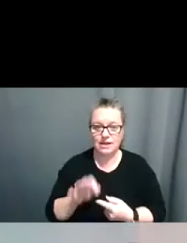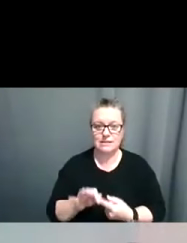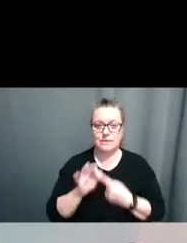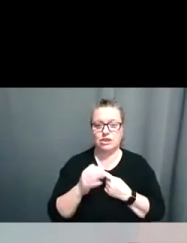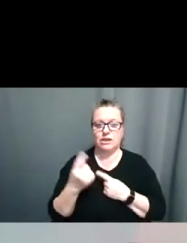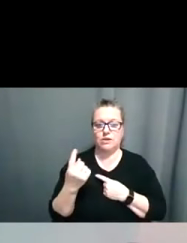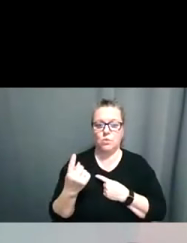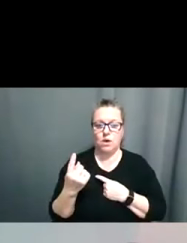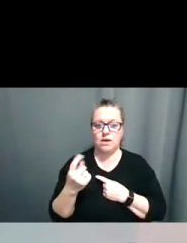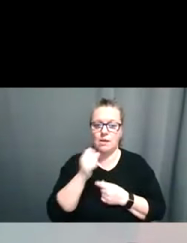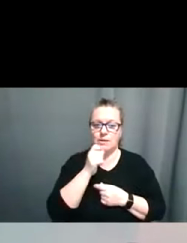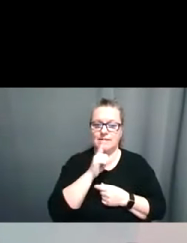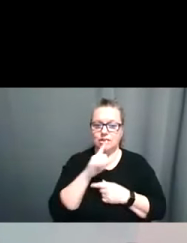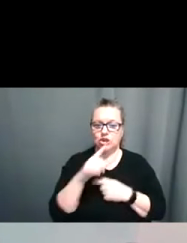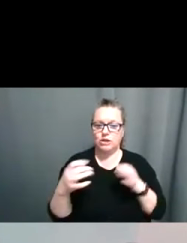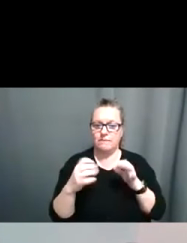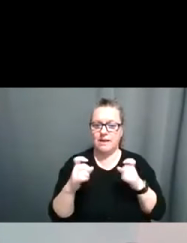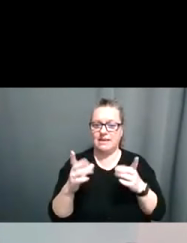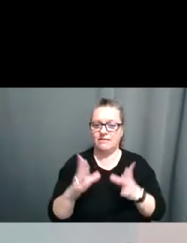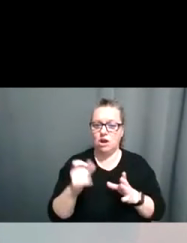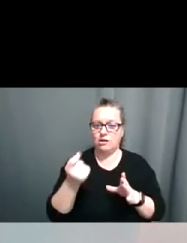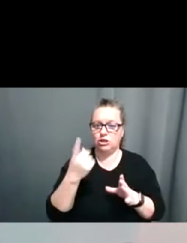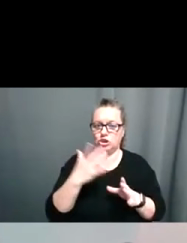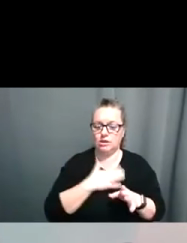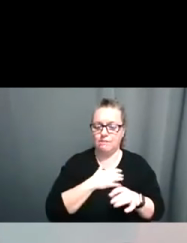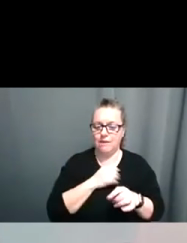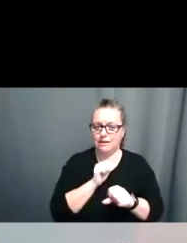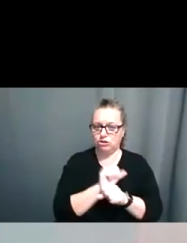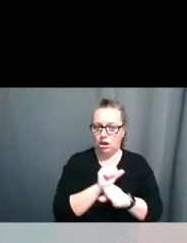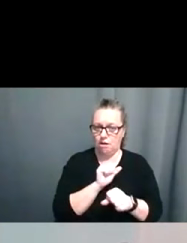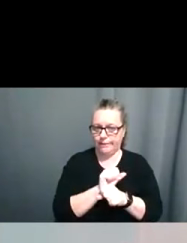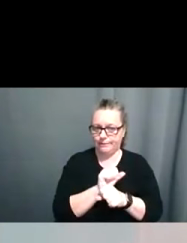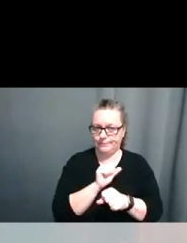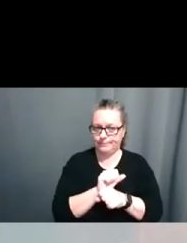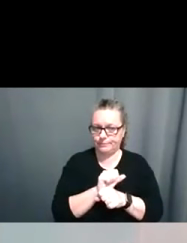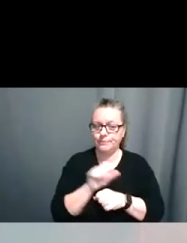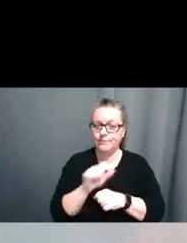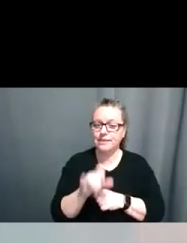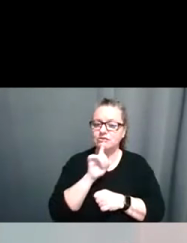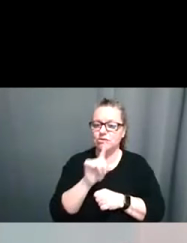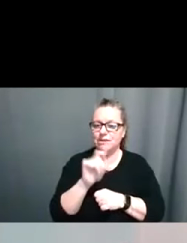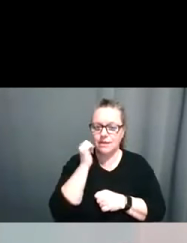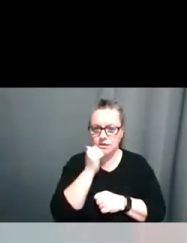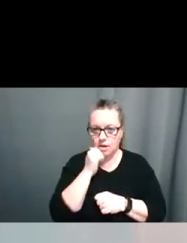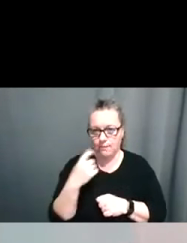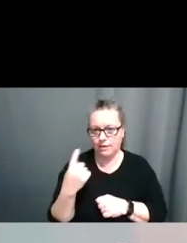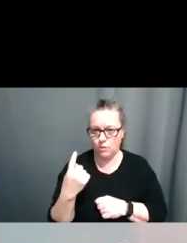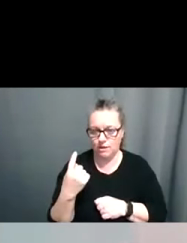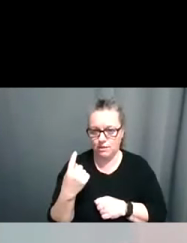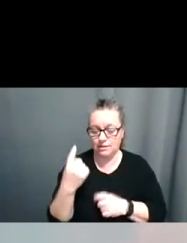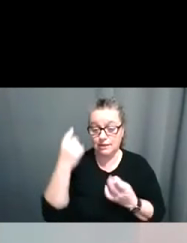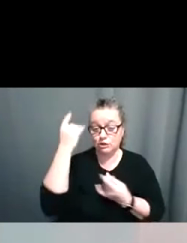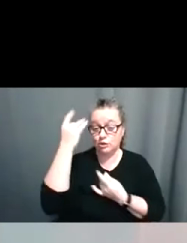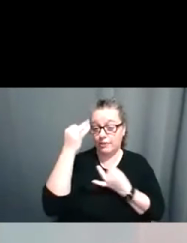says, I wasn't sure the feedback giver understood my role or my job or my work. That's a really common one. So think about what